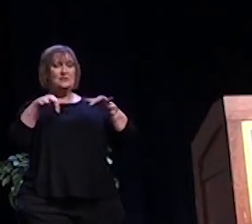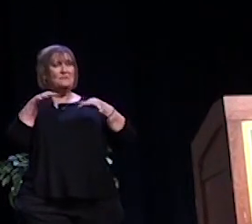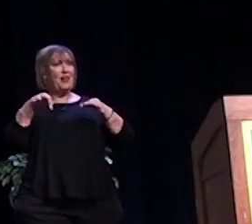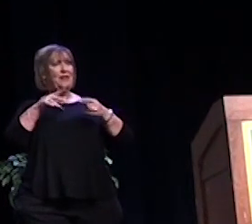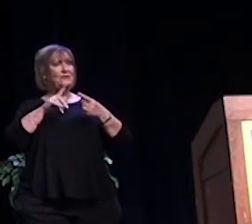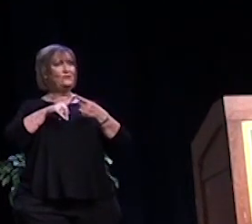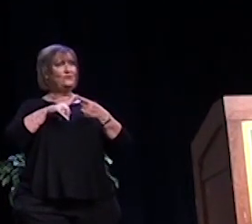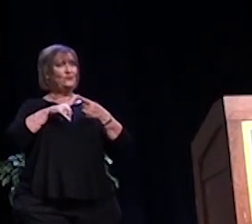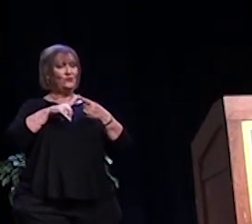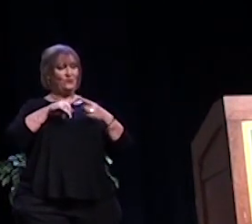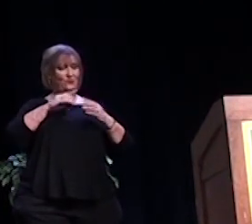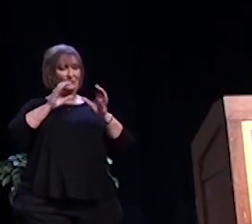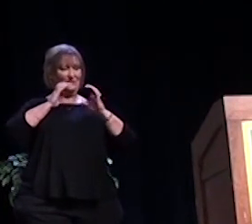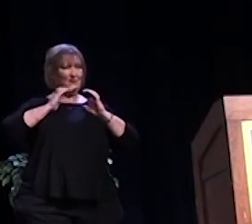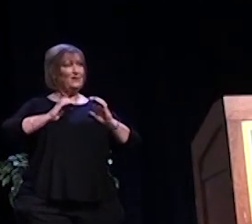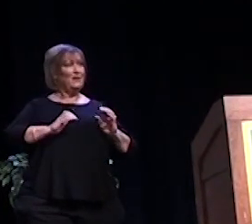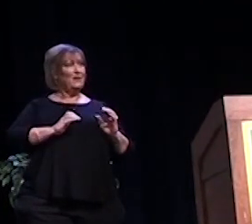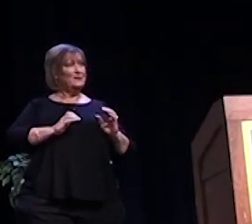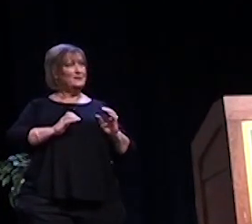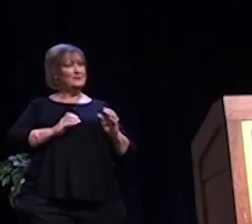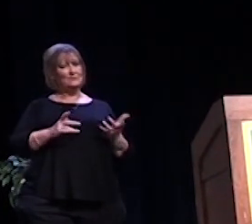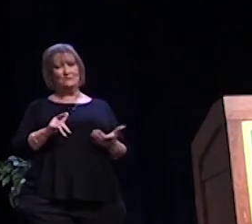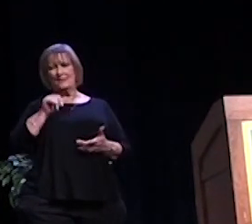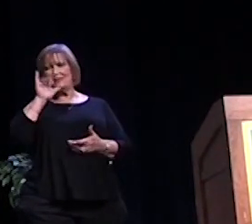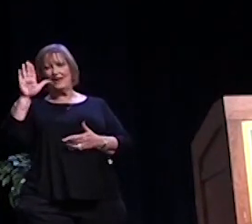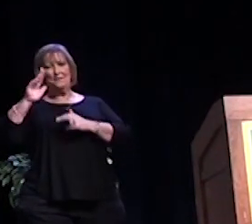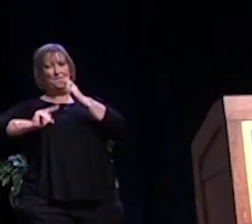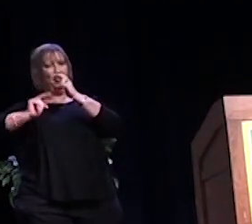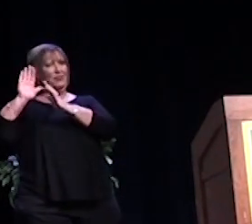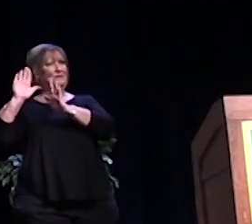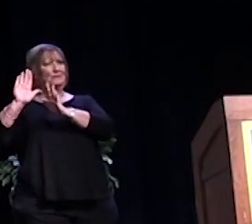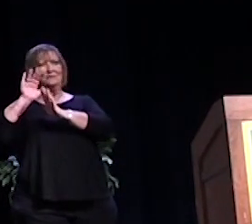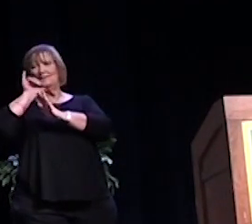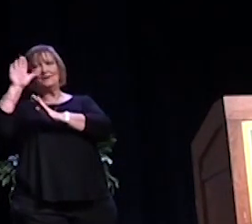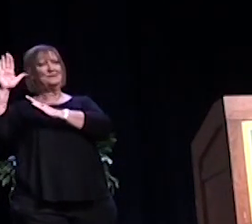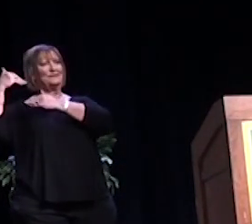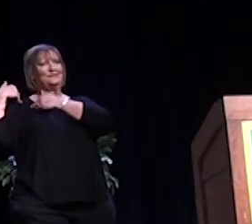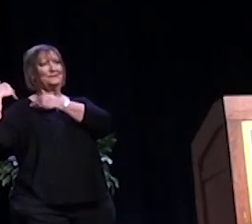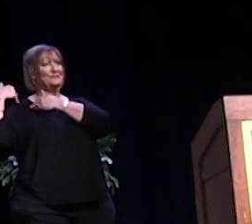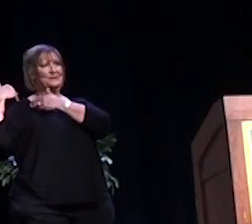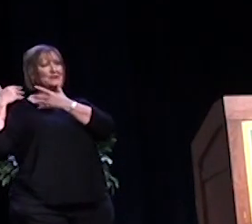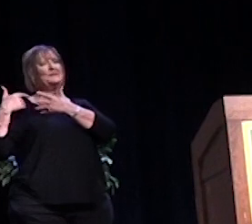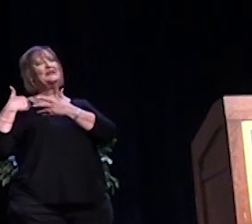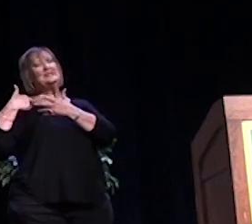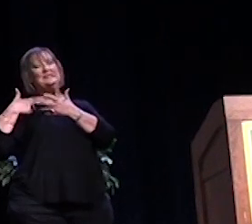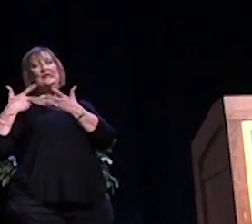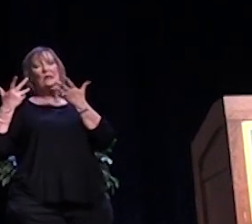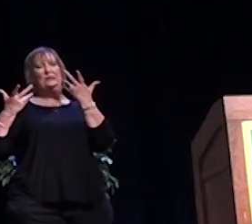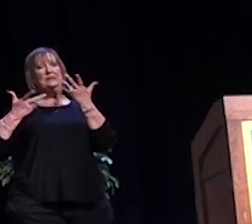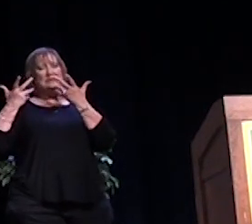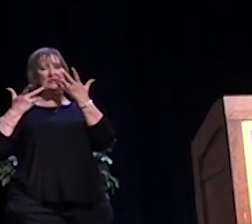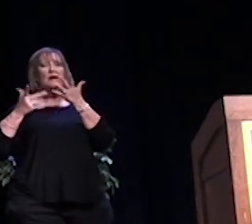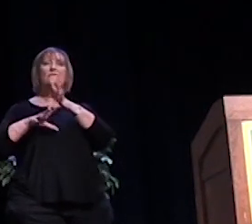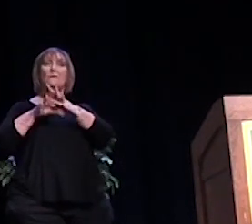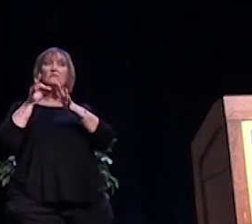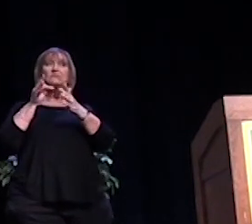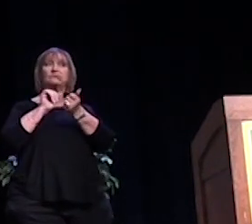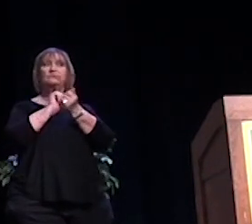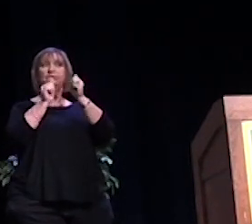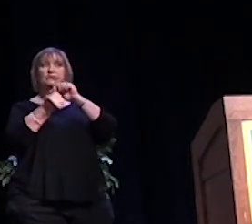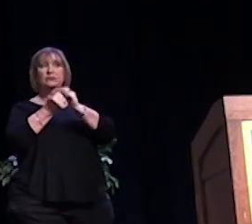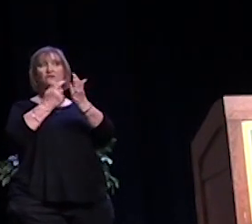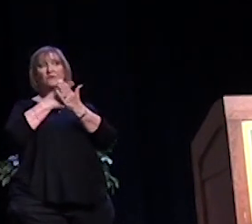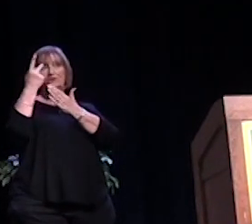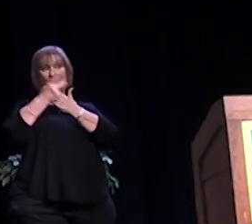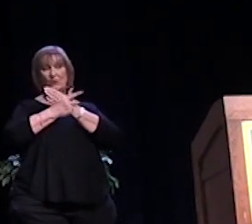really the skill set. And so we've done the best we could in the past, but unfortunately, we haven't done that good enough job. I